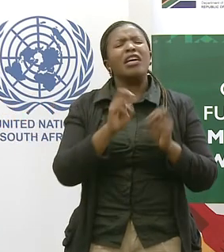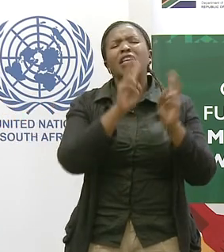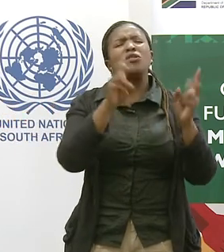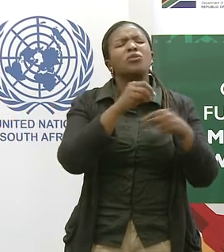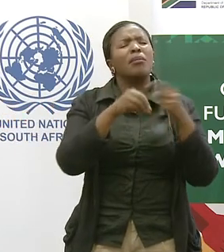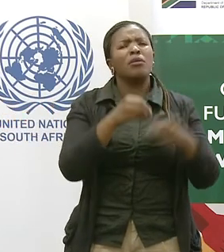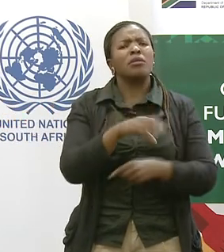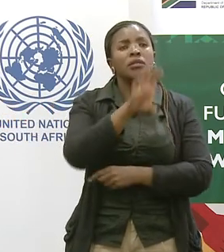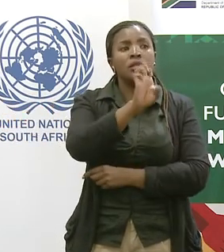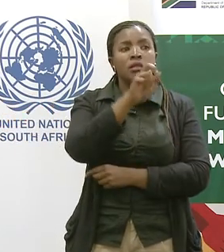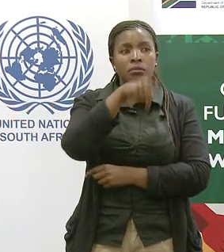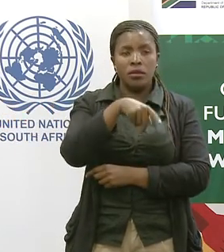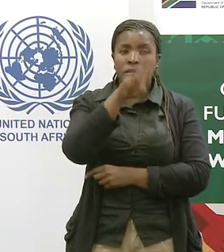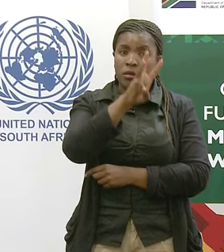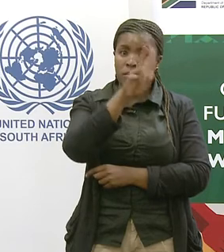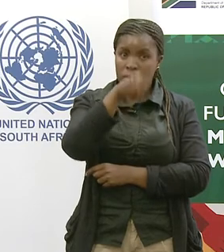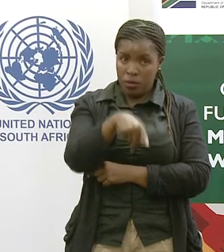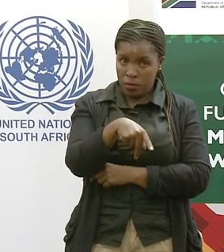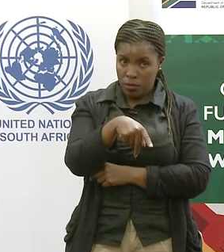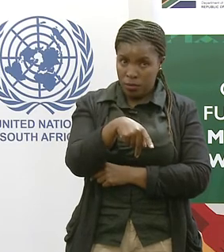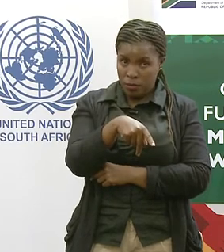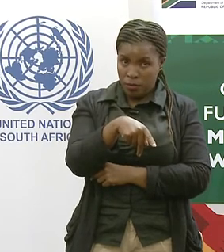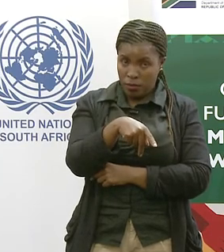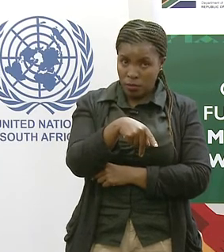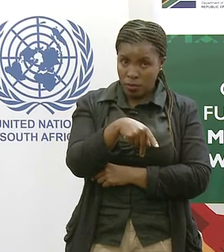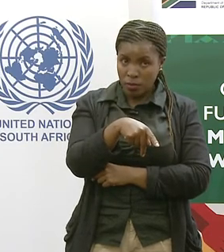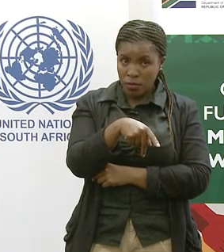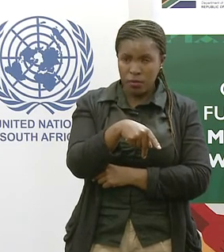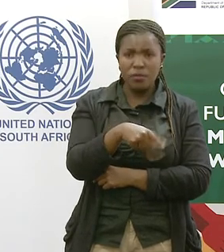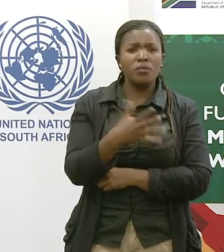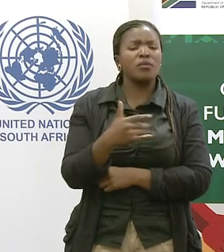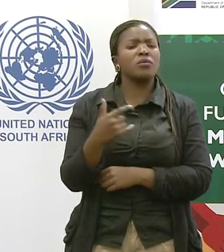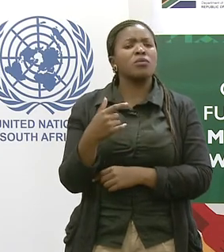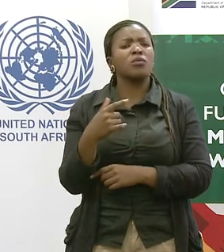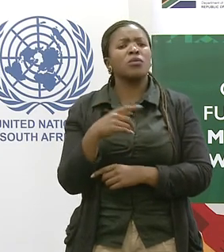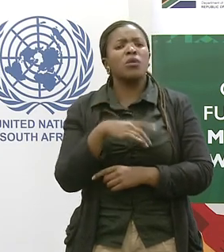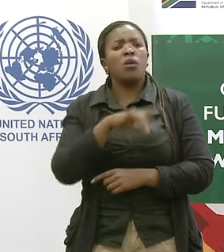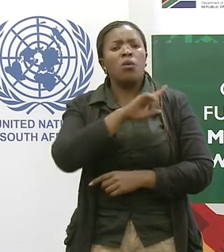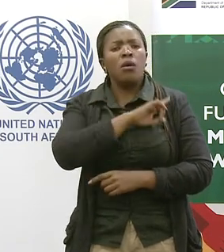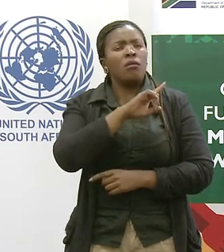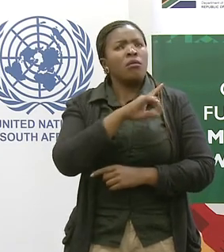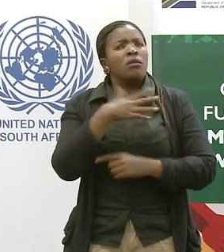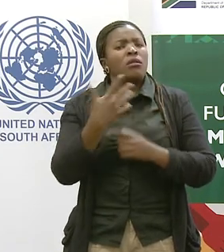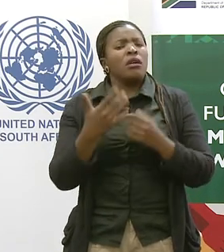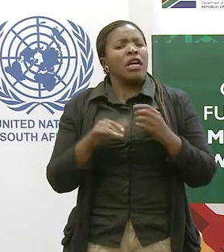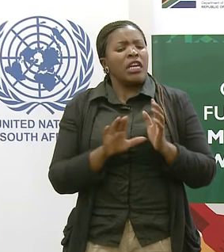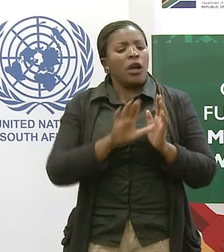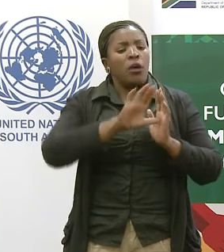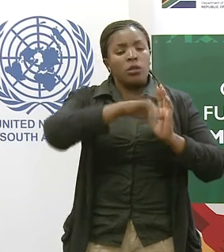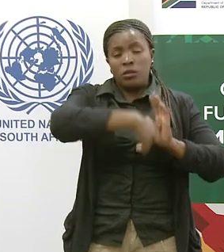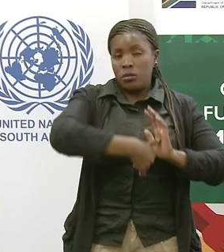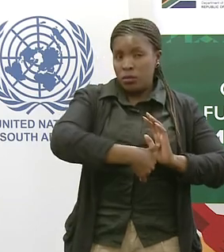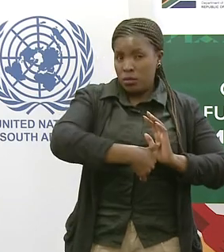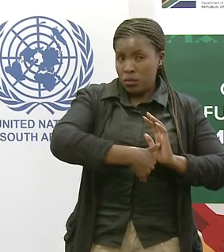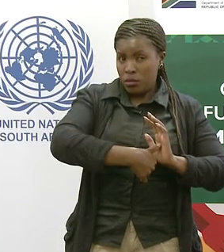that, because the whole concept of disability is actually, you know, the problem that we're having